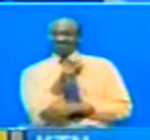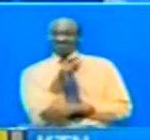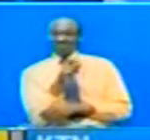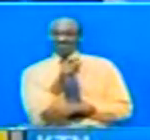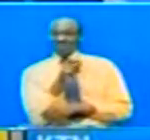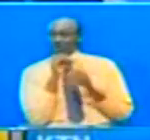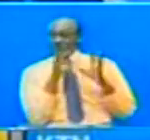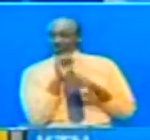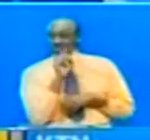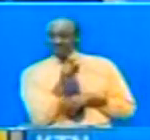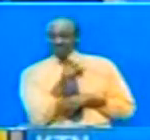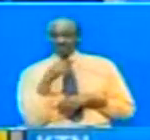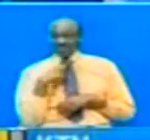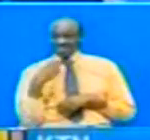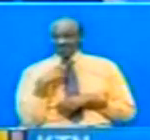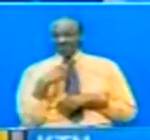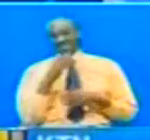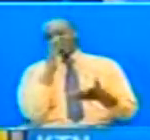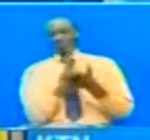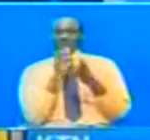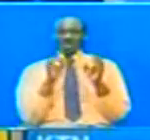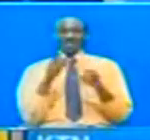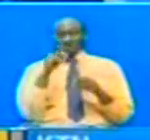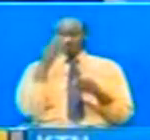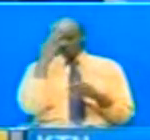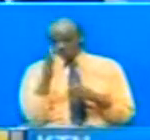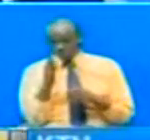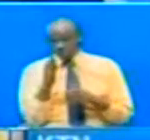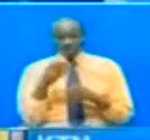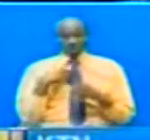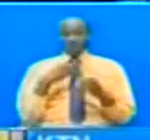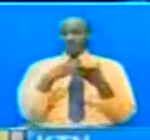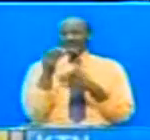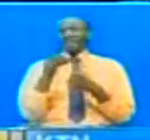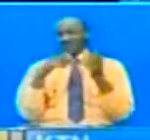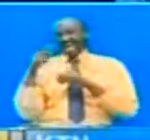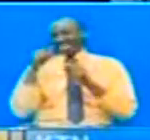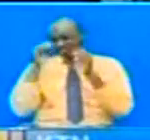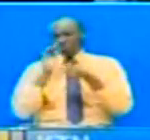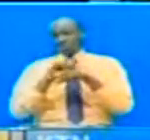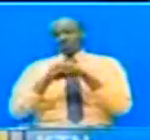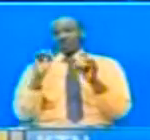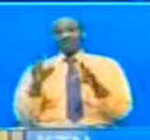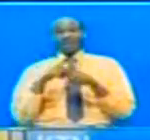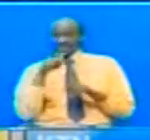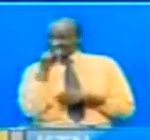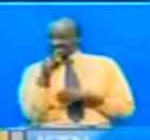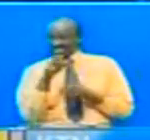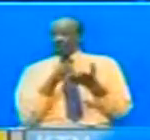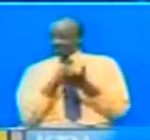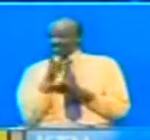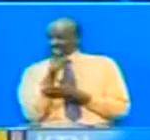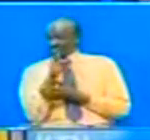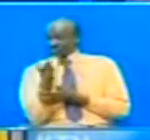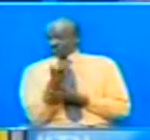Wenger doesn't seem to be very realistic. He doesn't seem to get to buy the players that he needs to buy. For this match, honestly,